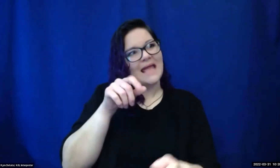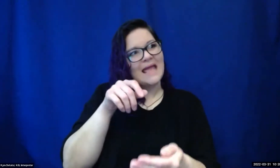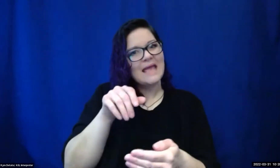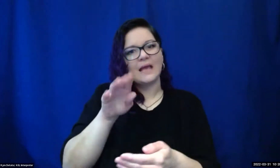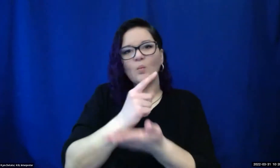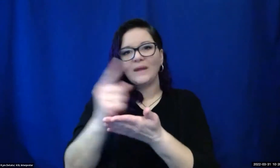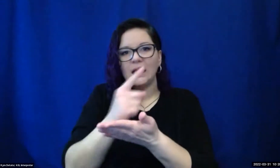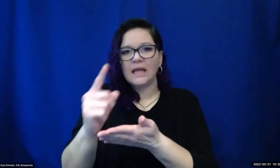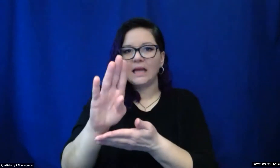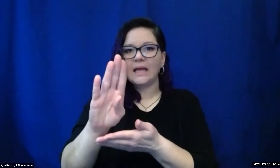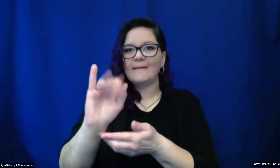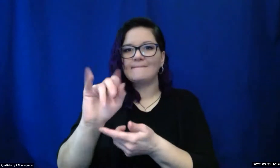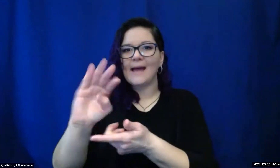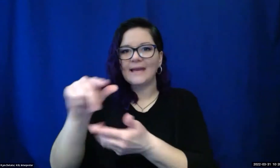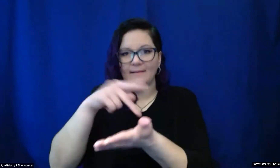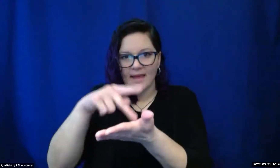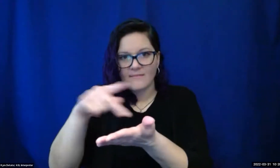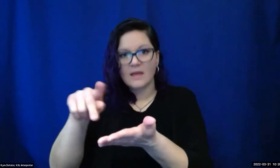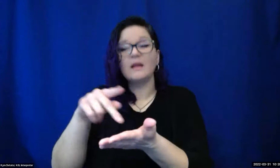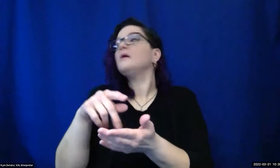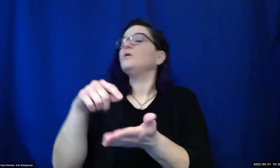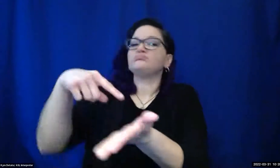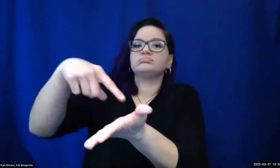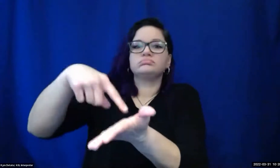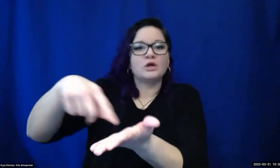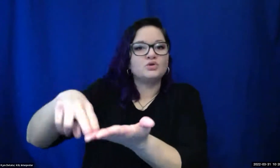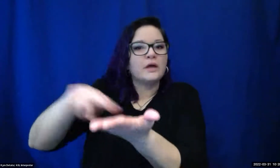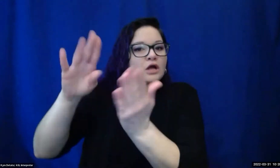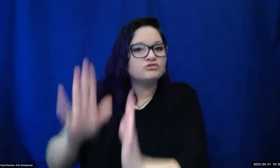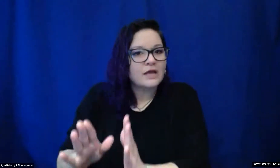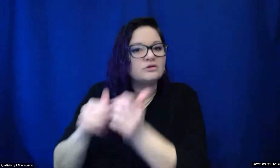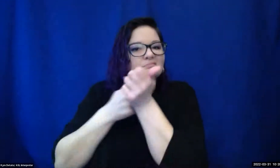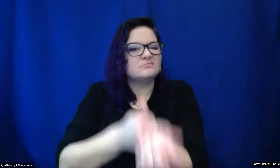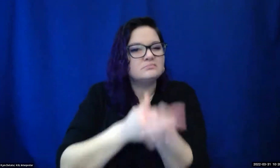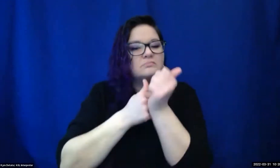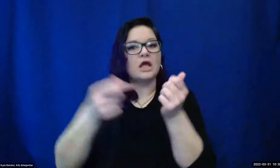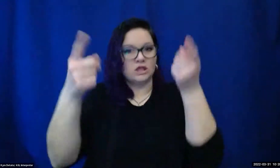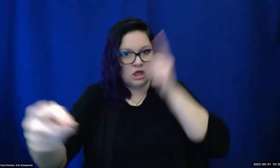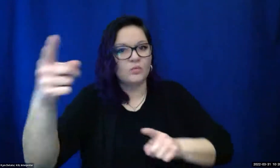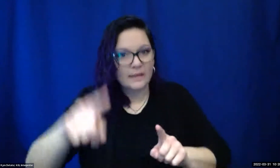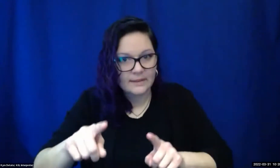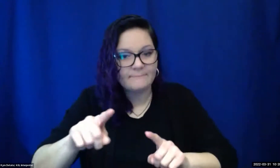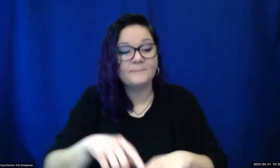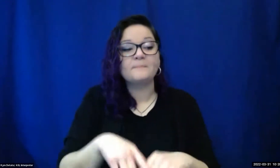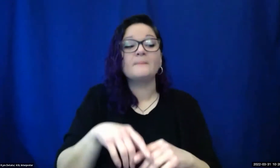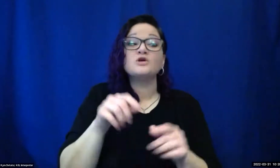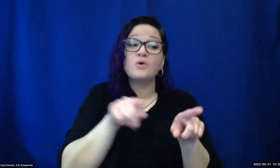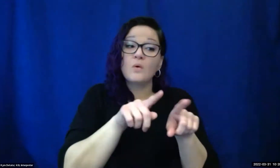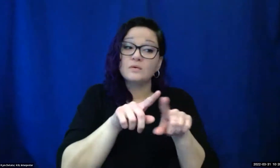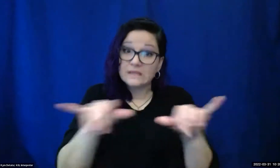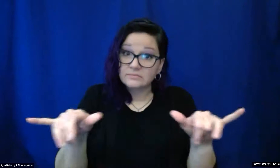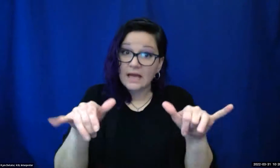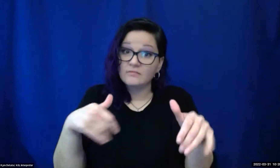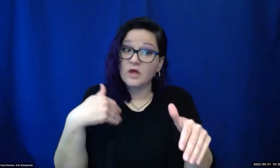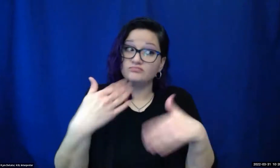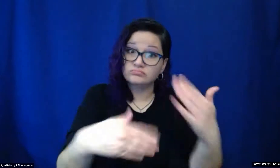is due to the contractor under the terms of the agreement. And so as we're executing the